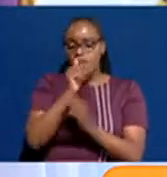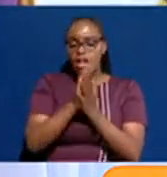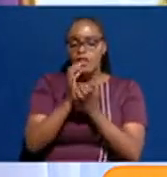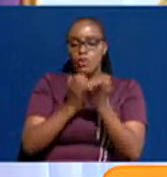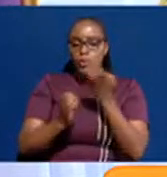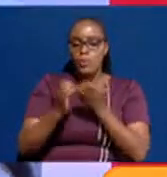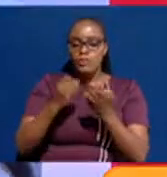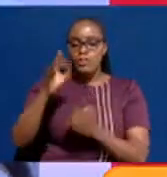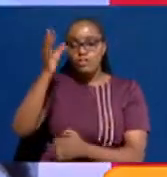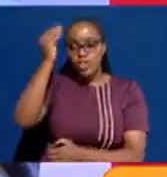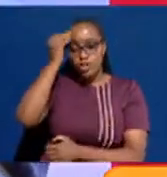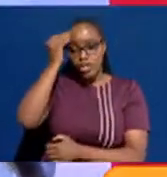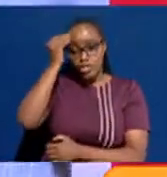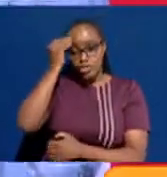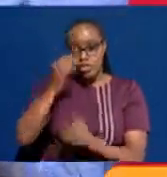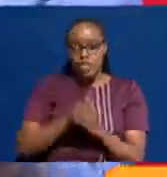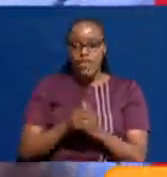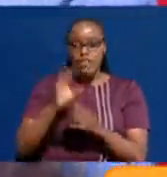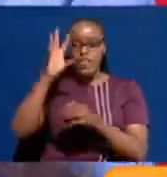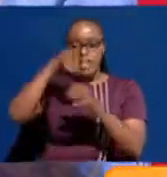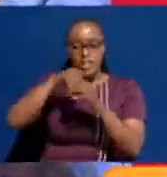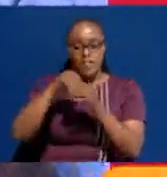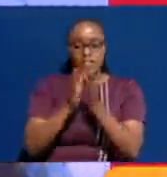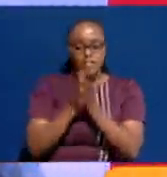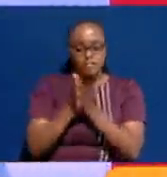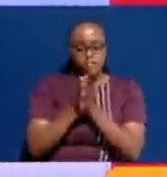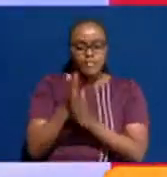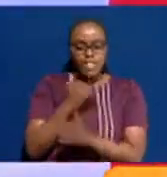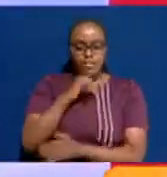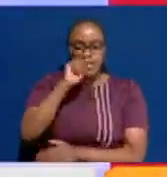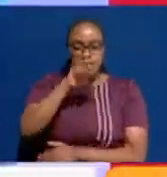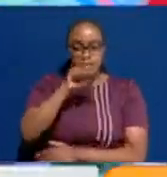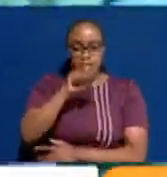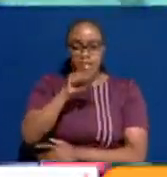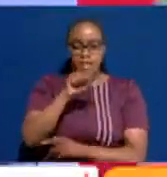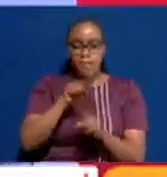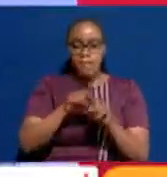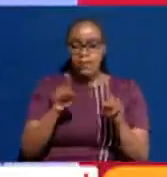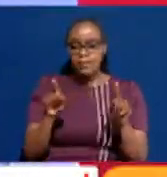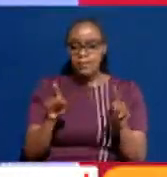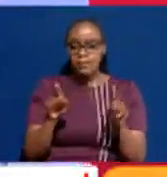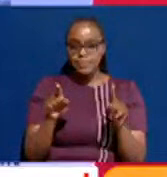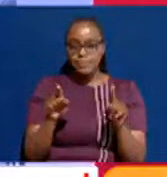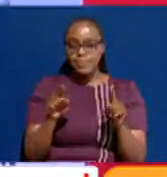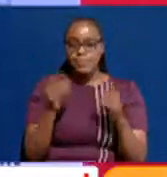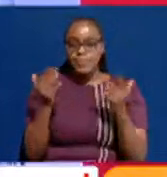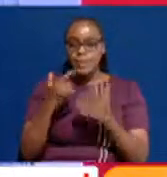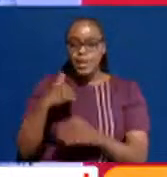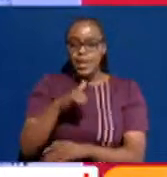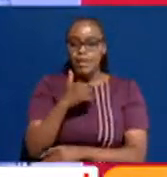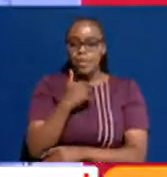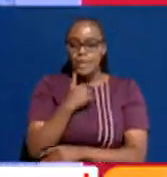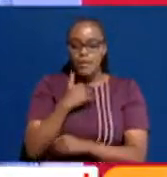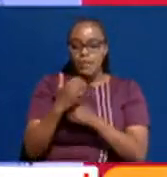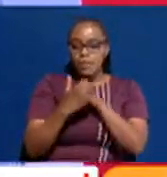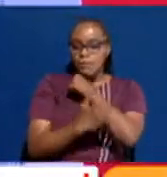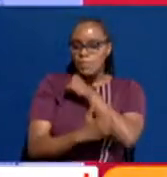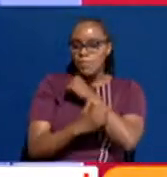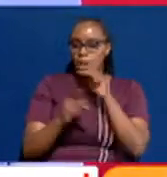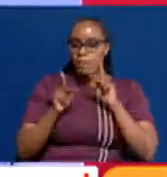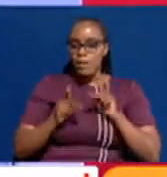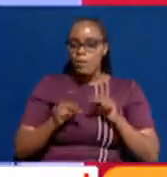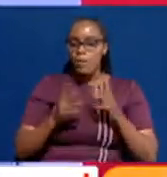of education. You know, investors are interested in making profit. Where will the poor